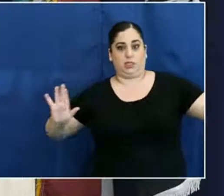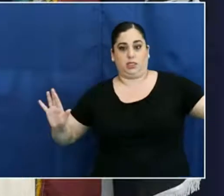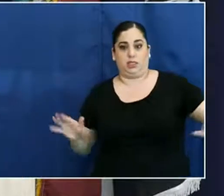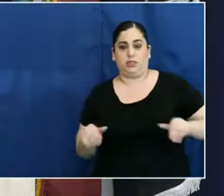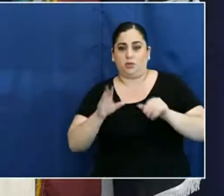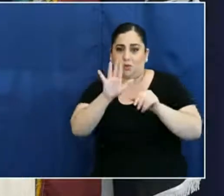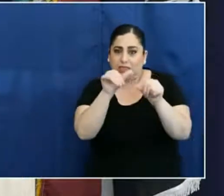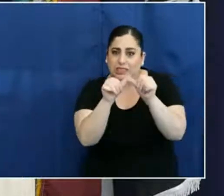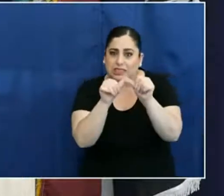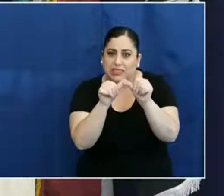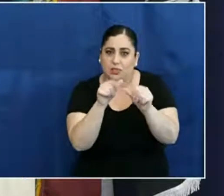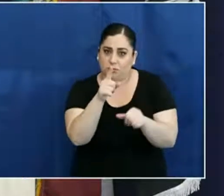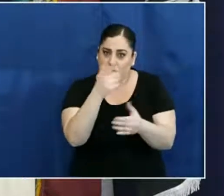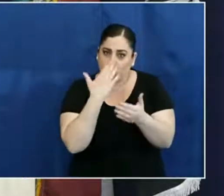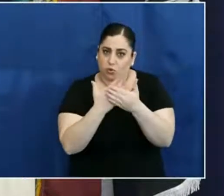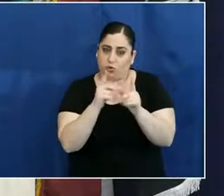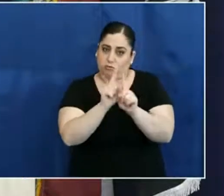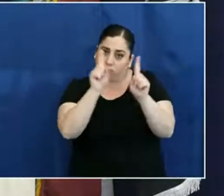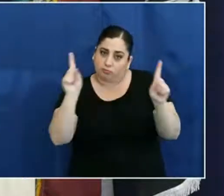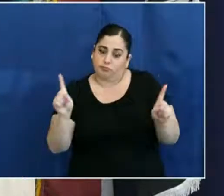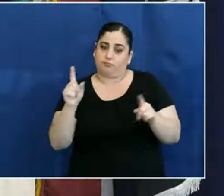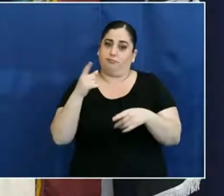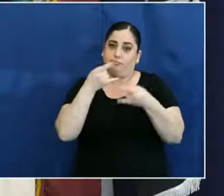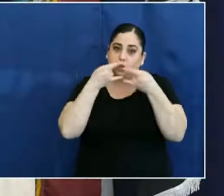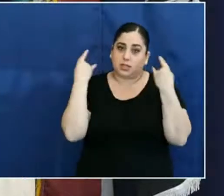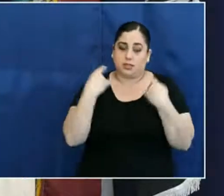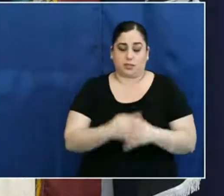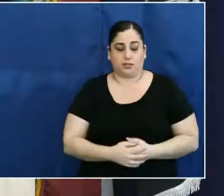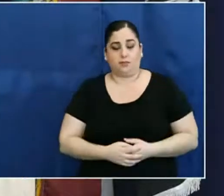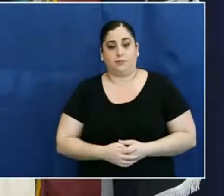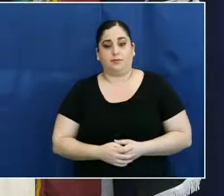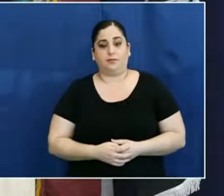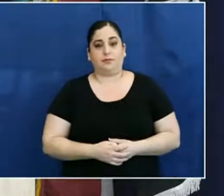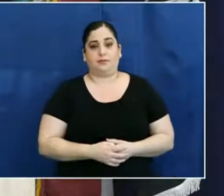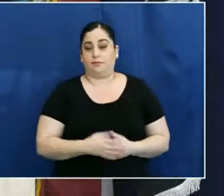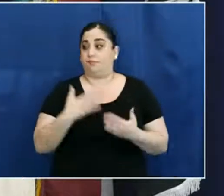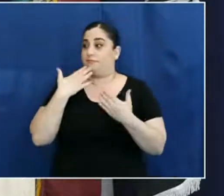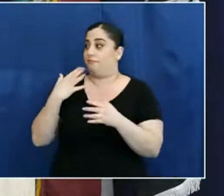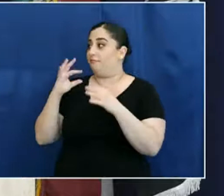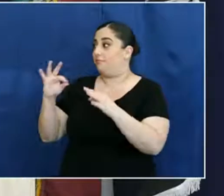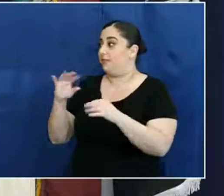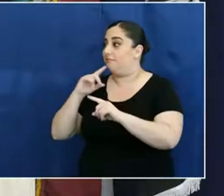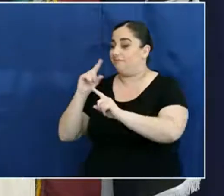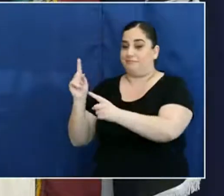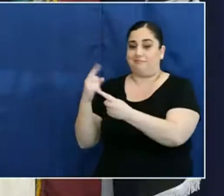Okay, great. Thank you so much. Thanks. Our next caller is Brandon Lewis with CBS 8.